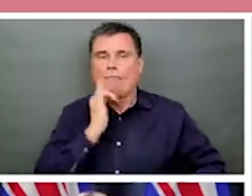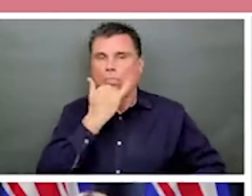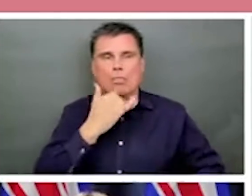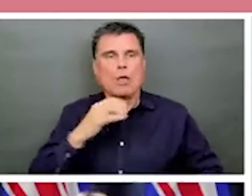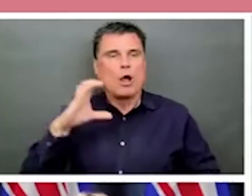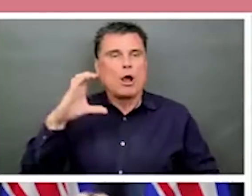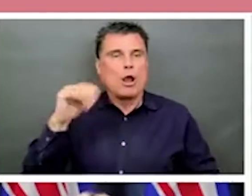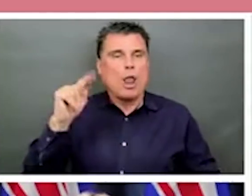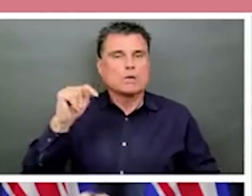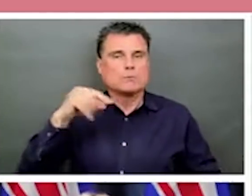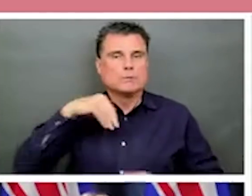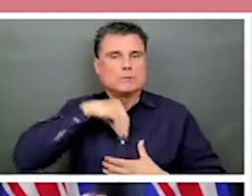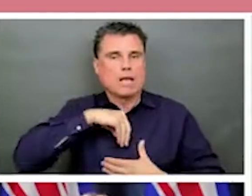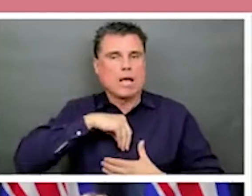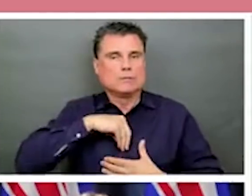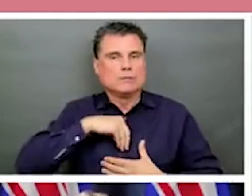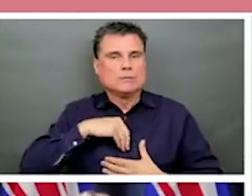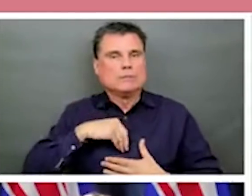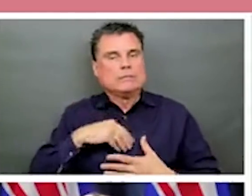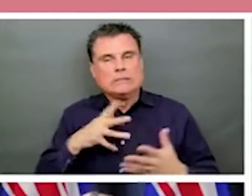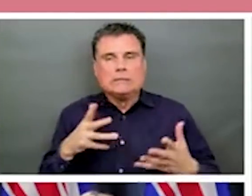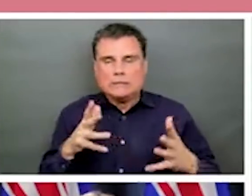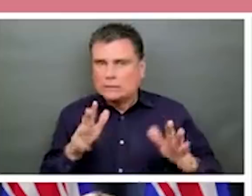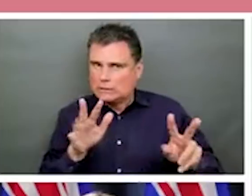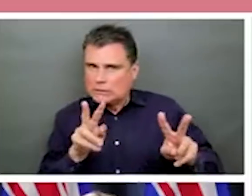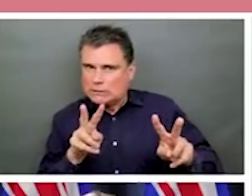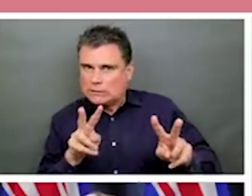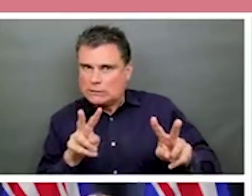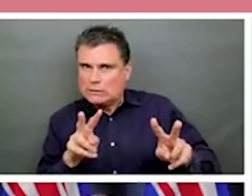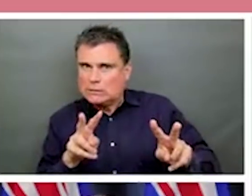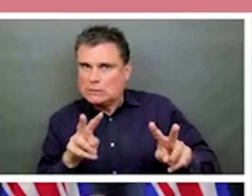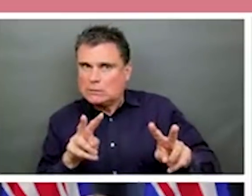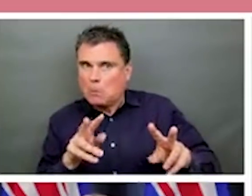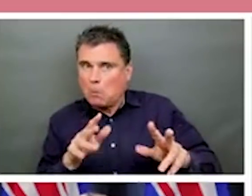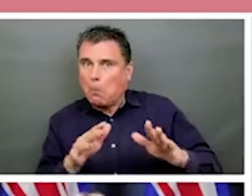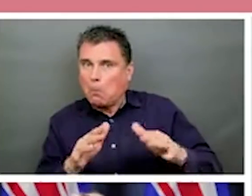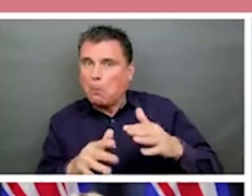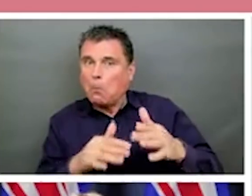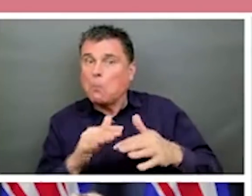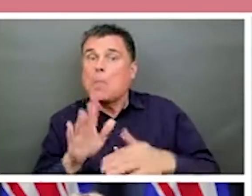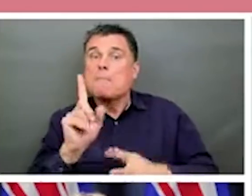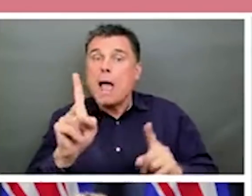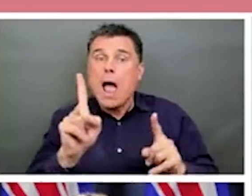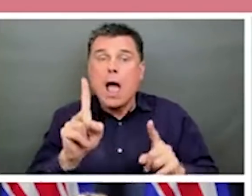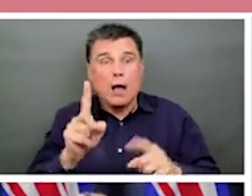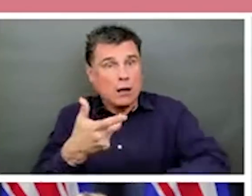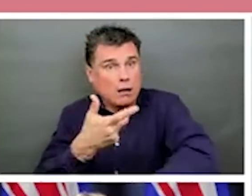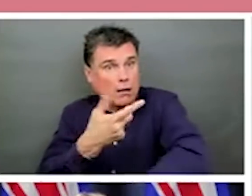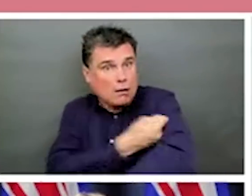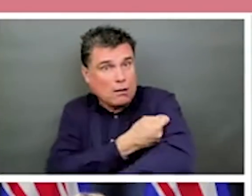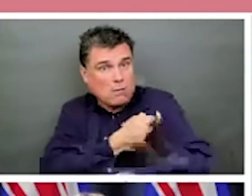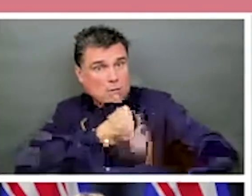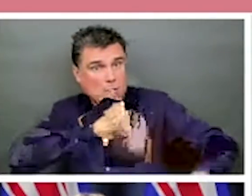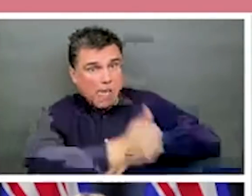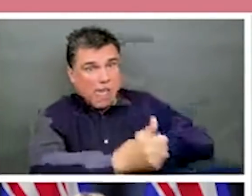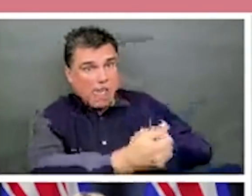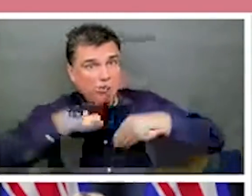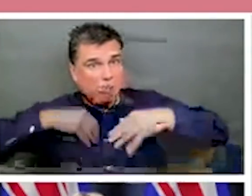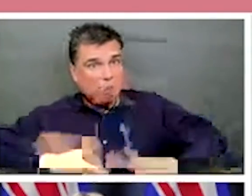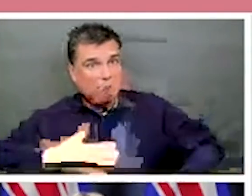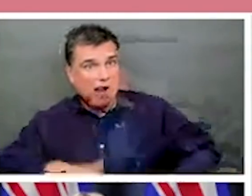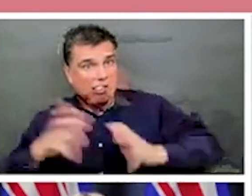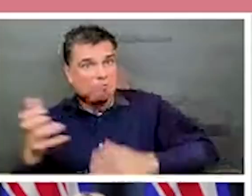temporarily related to vaccination, but not related to the vaccine. And again, today,